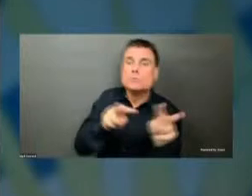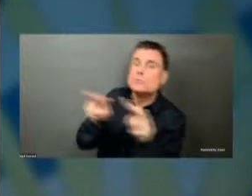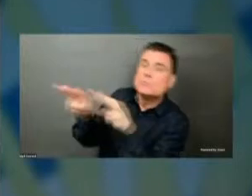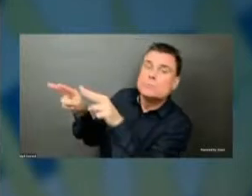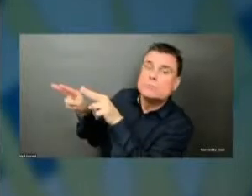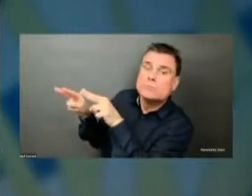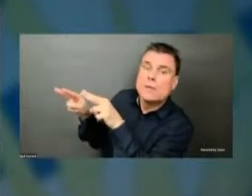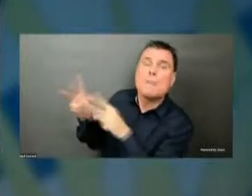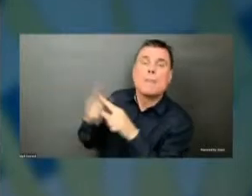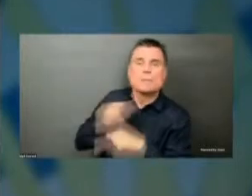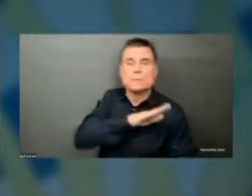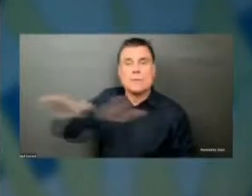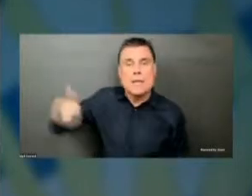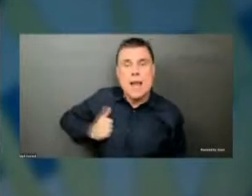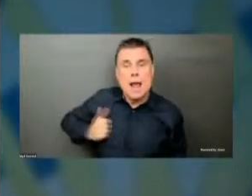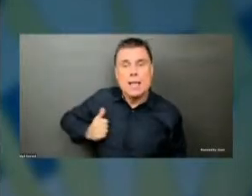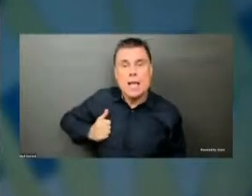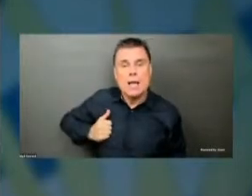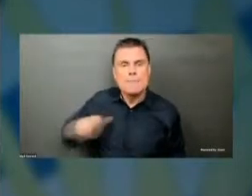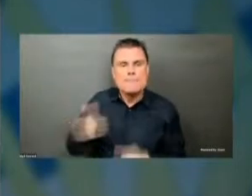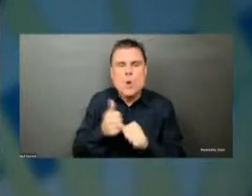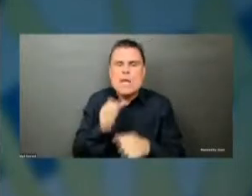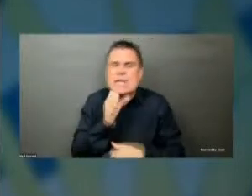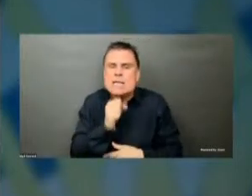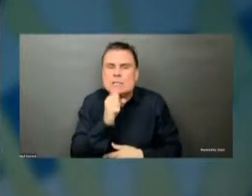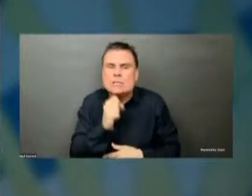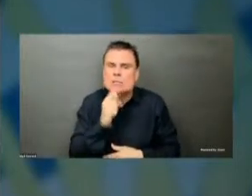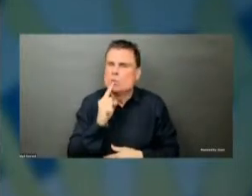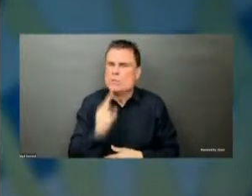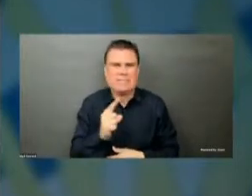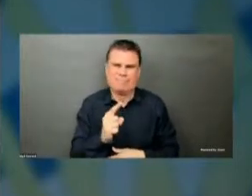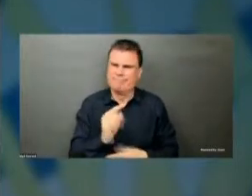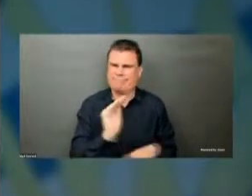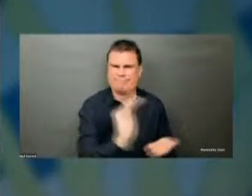likely to be infected, less likely